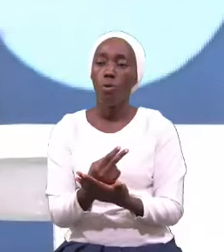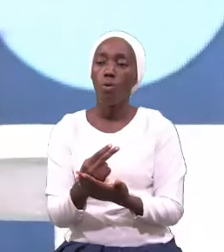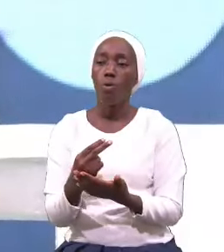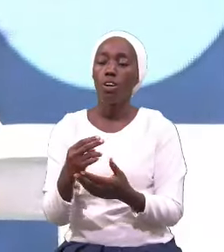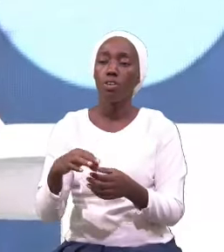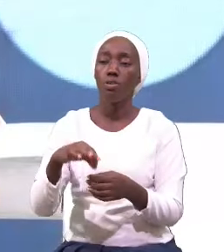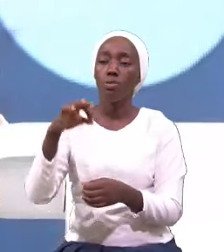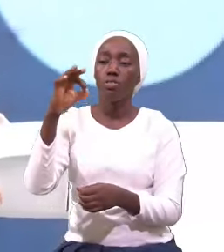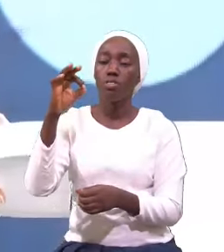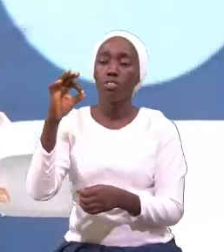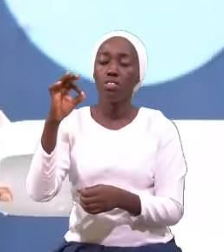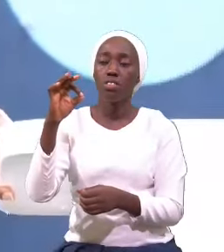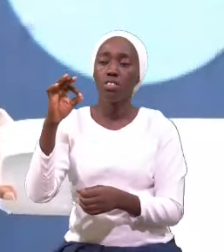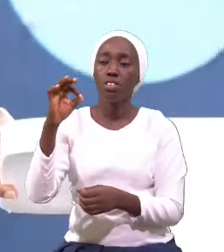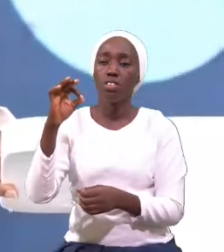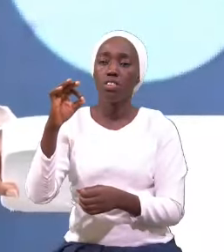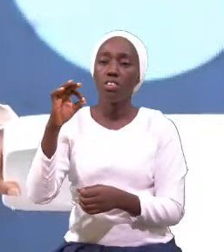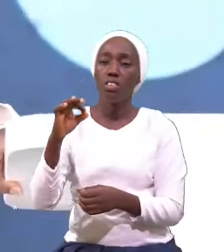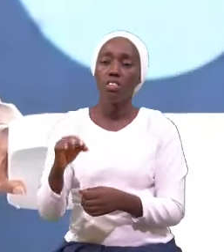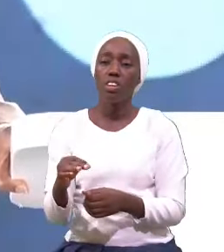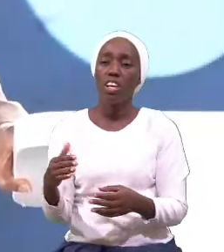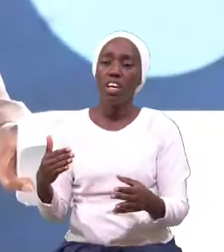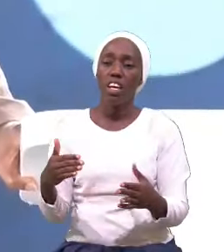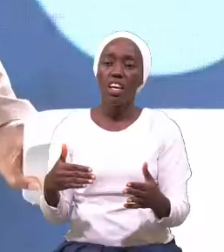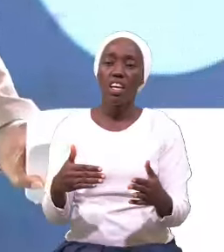Repress not the humble spirit.